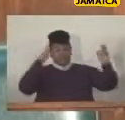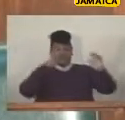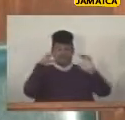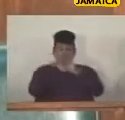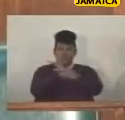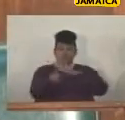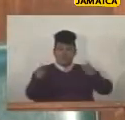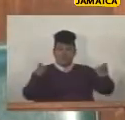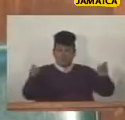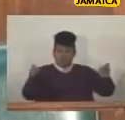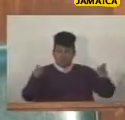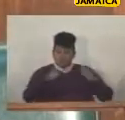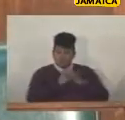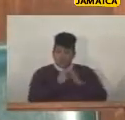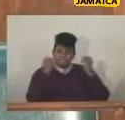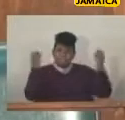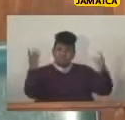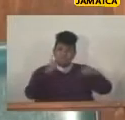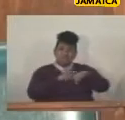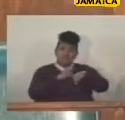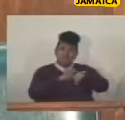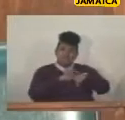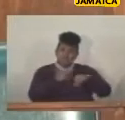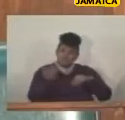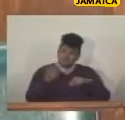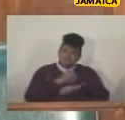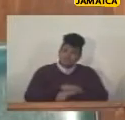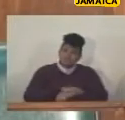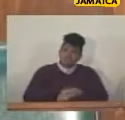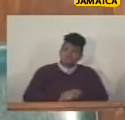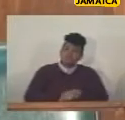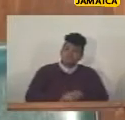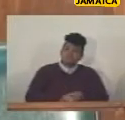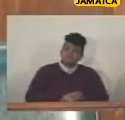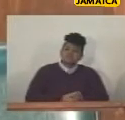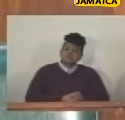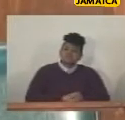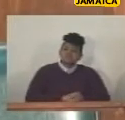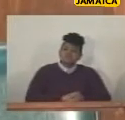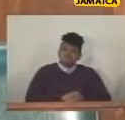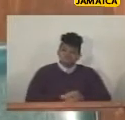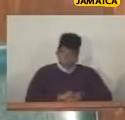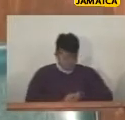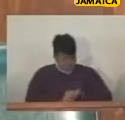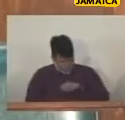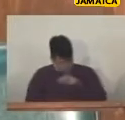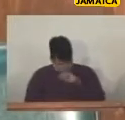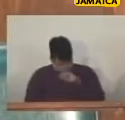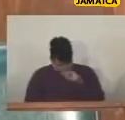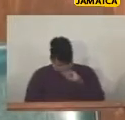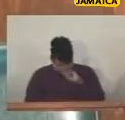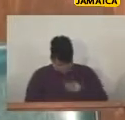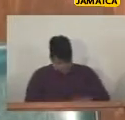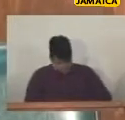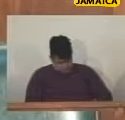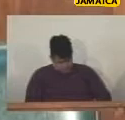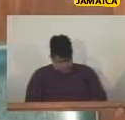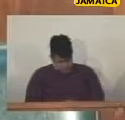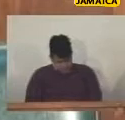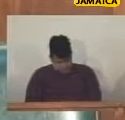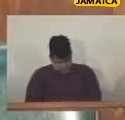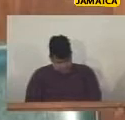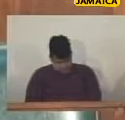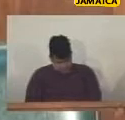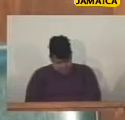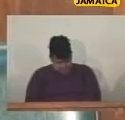that many times we can't get both sides